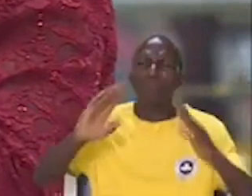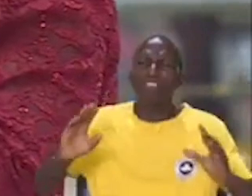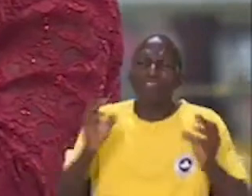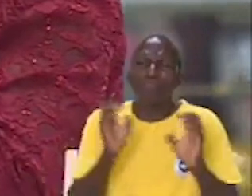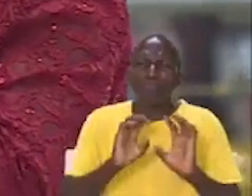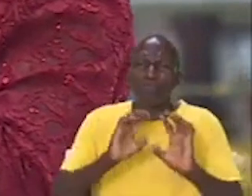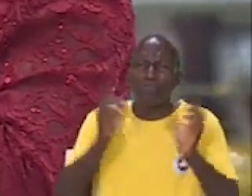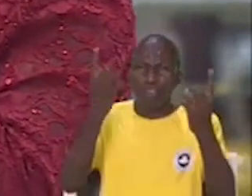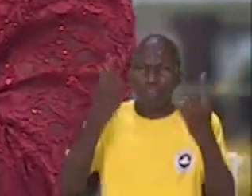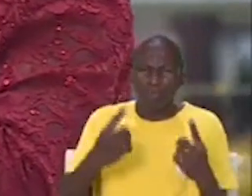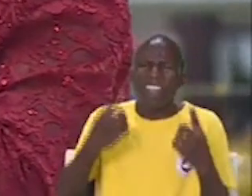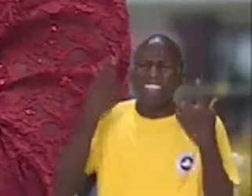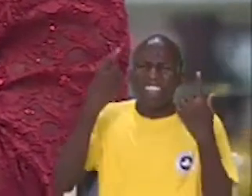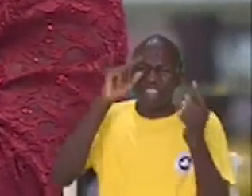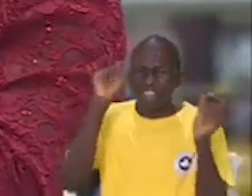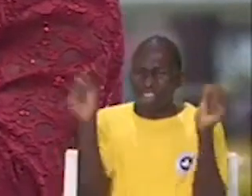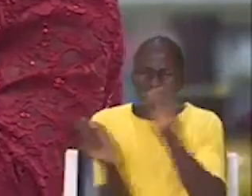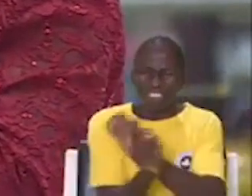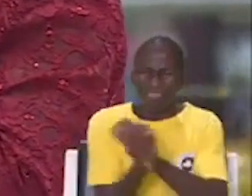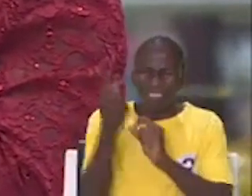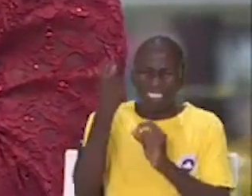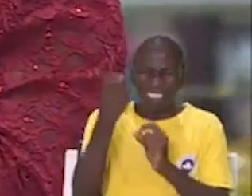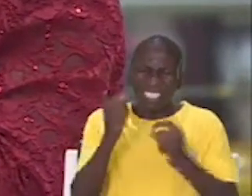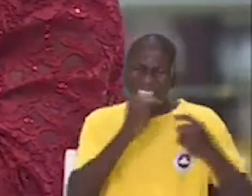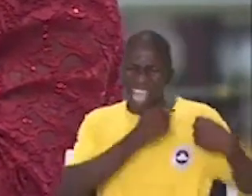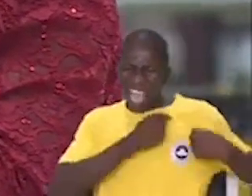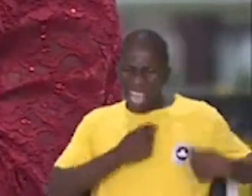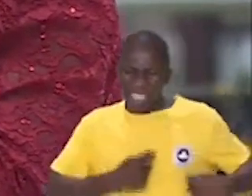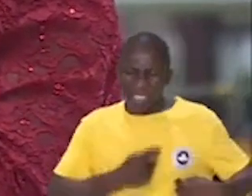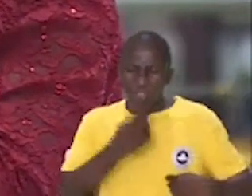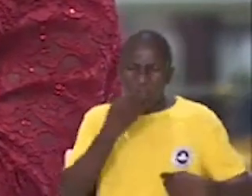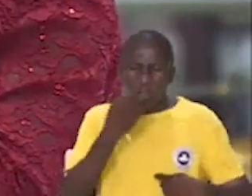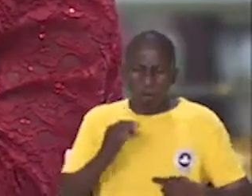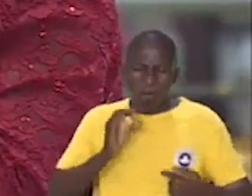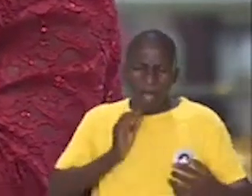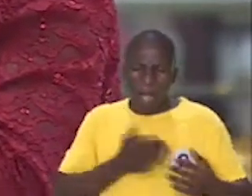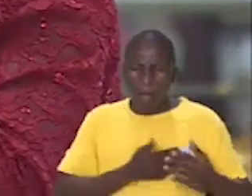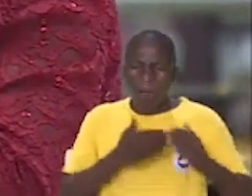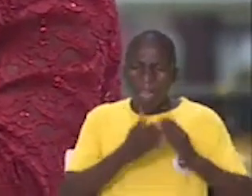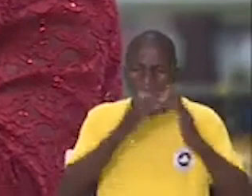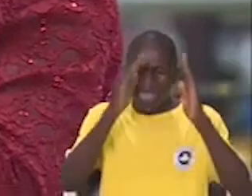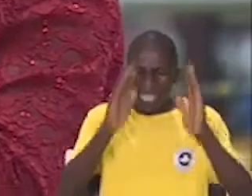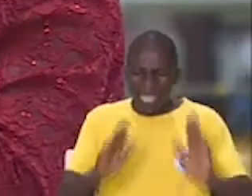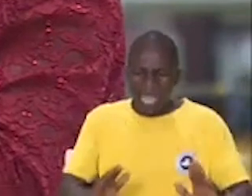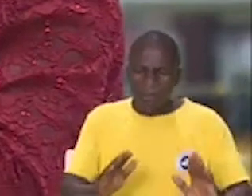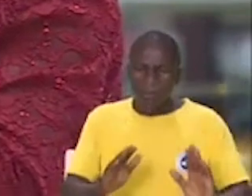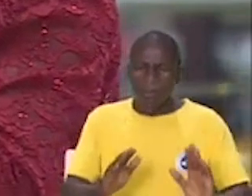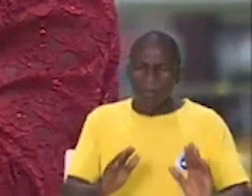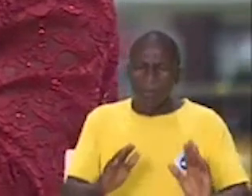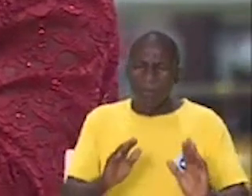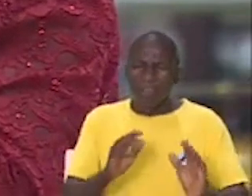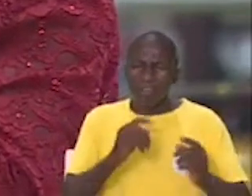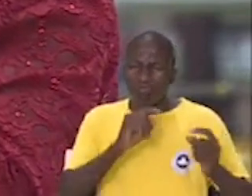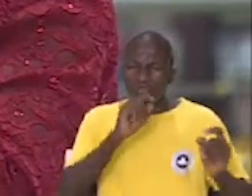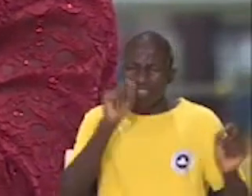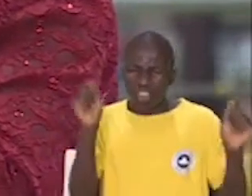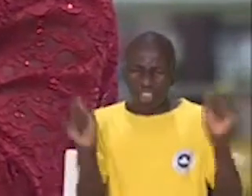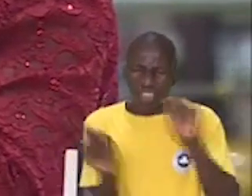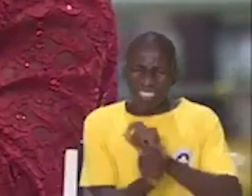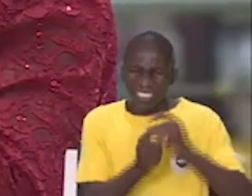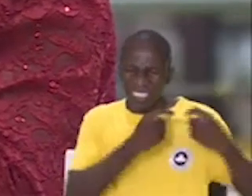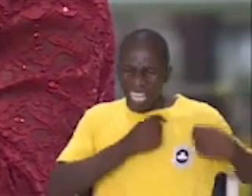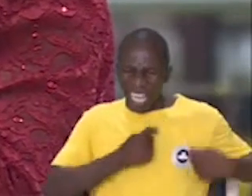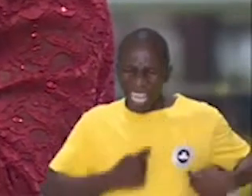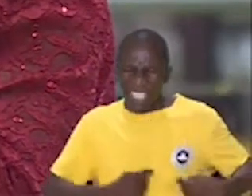Turn the heart of our leaders away from war and conflict. Turn their hearts to righteousness